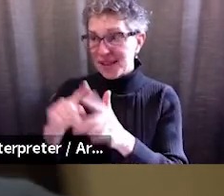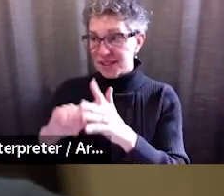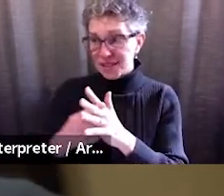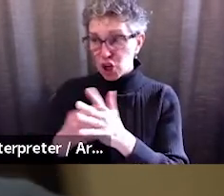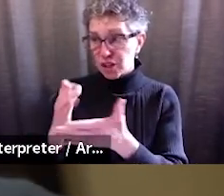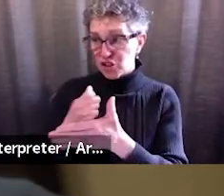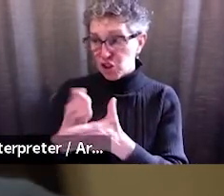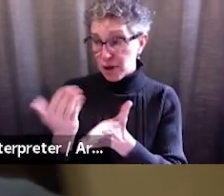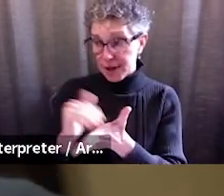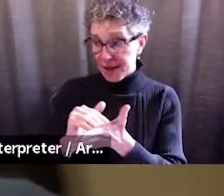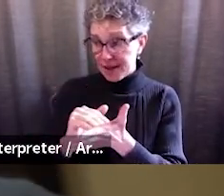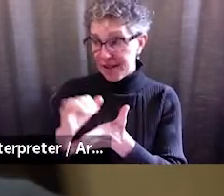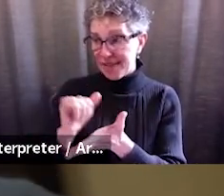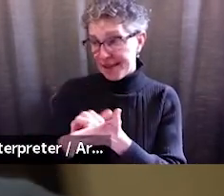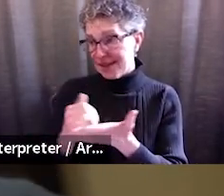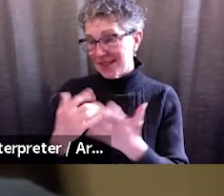why.